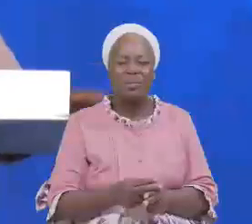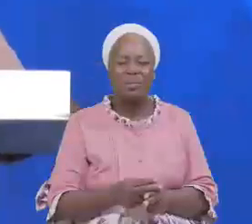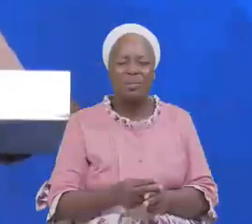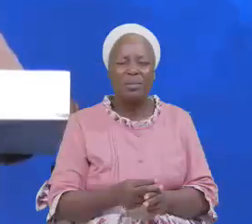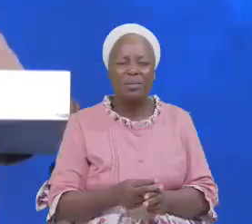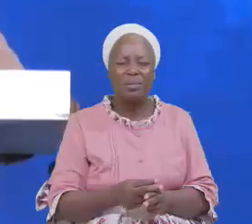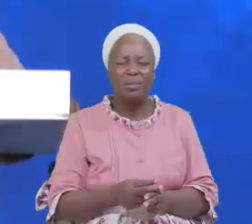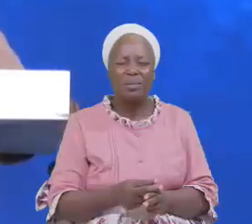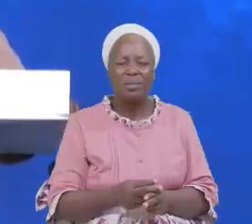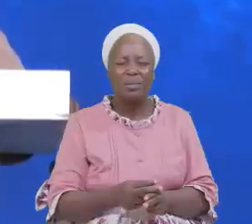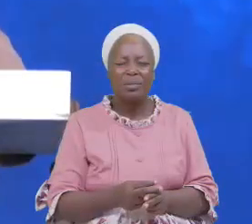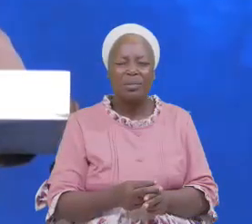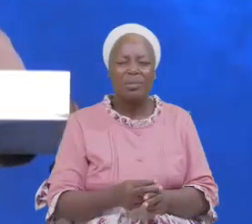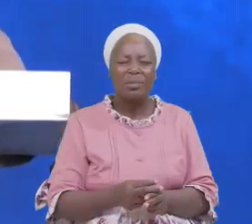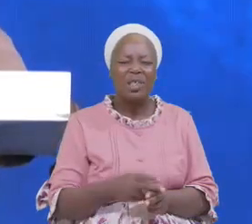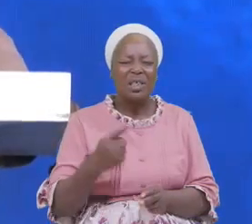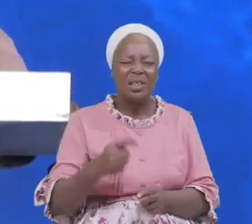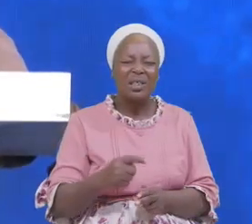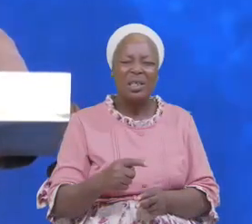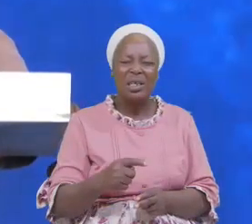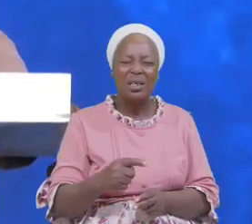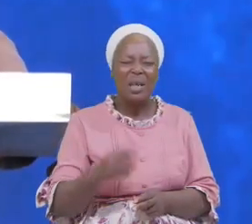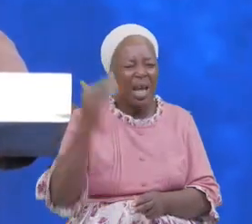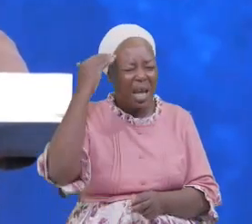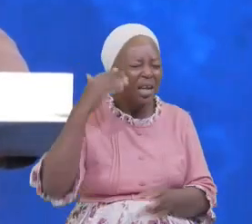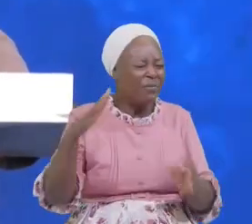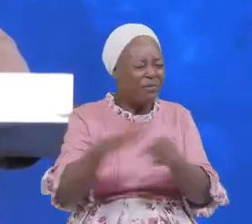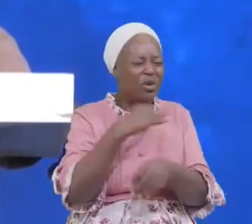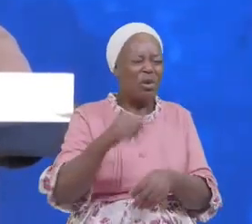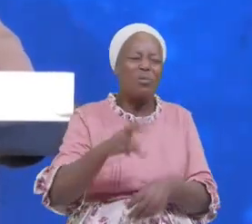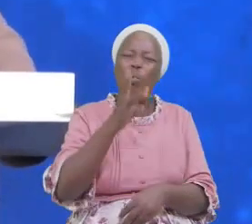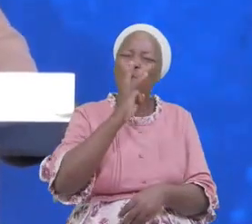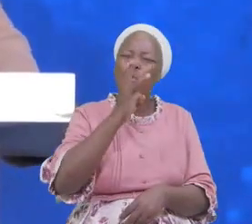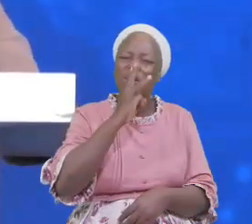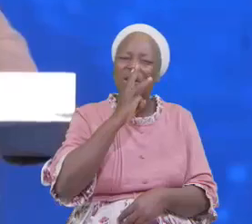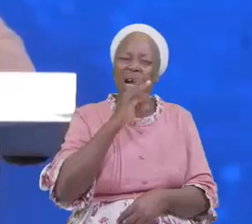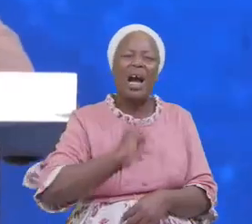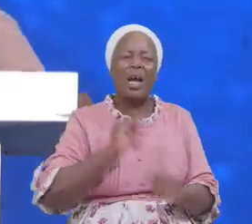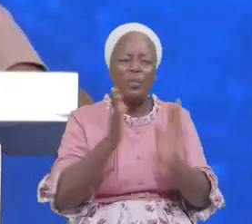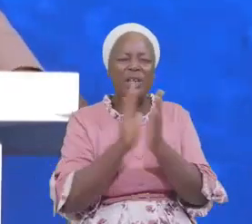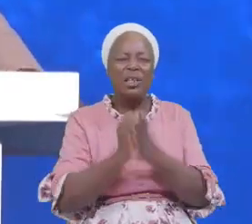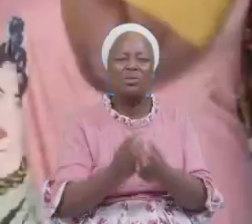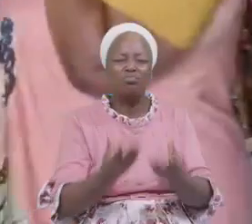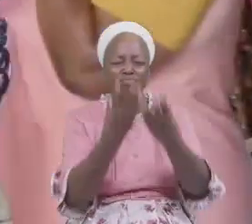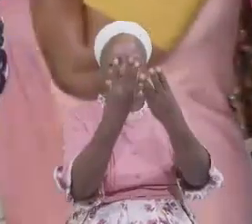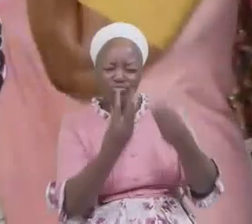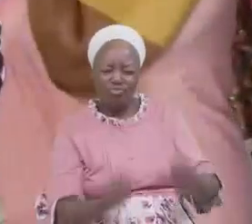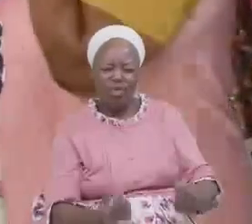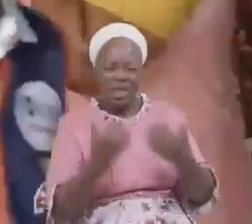The water head, I pray, will come down to normal in Jesus' name.